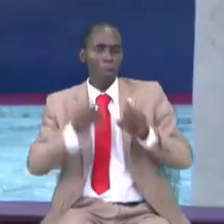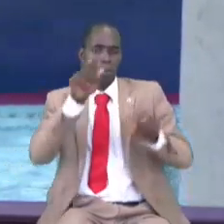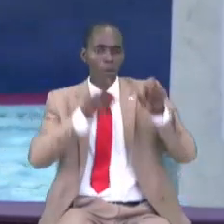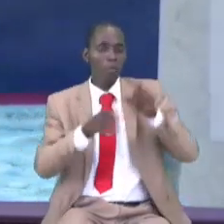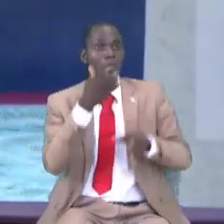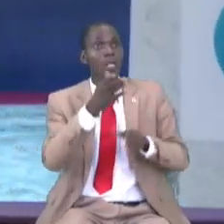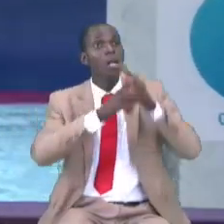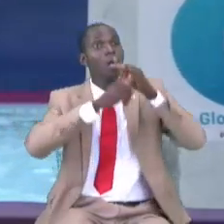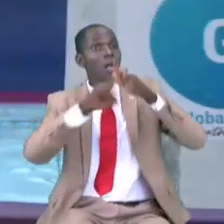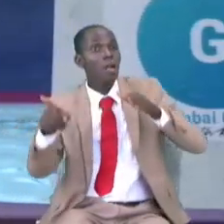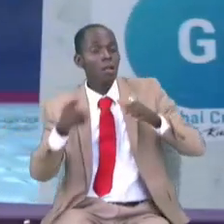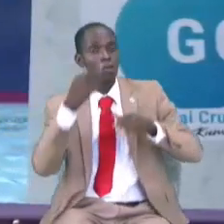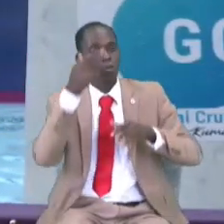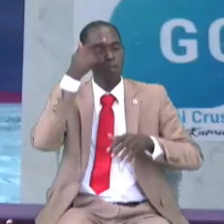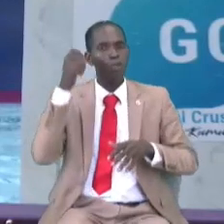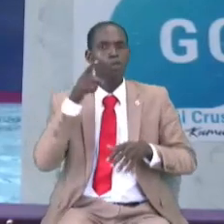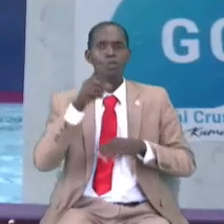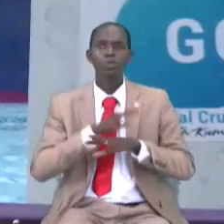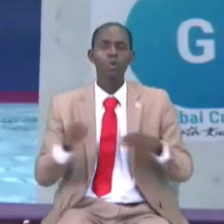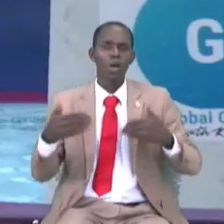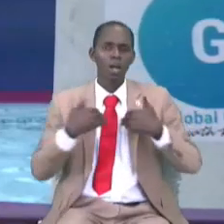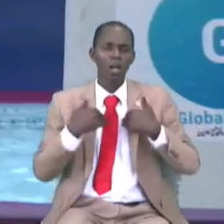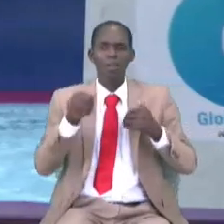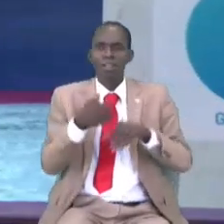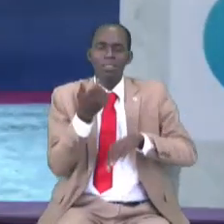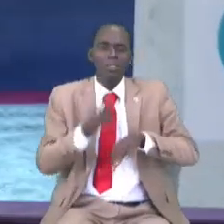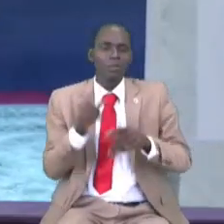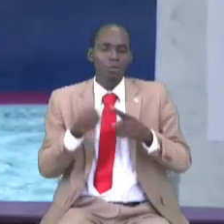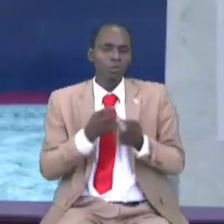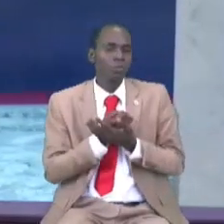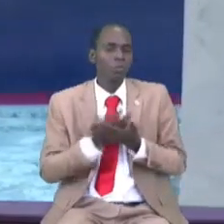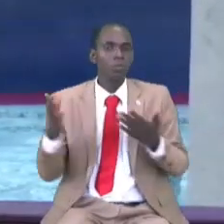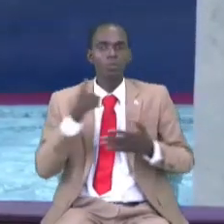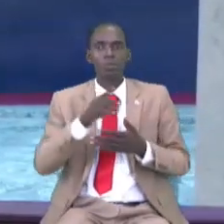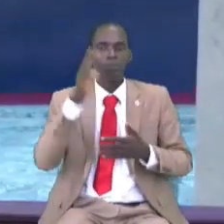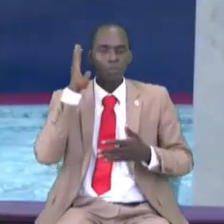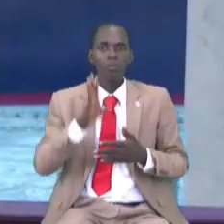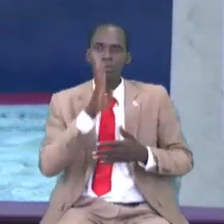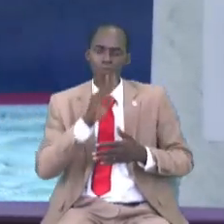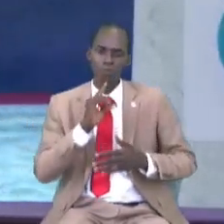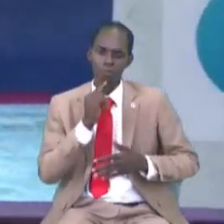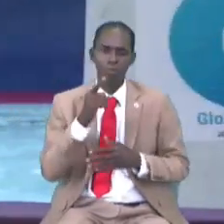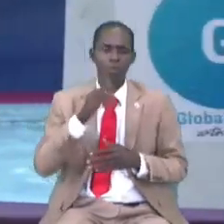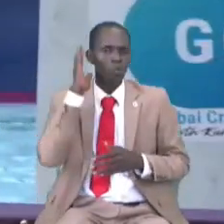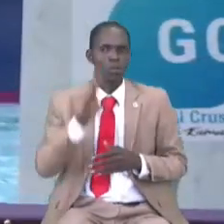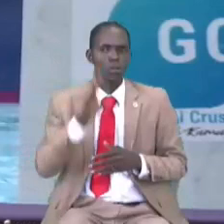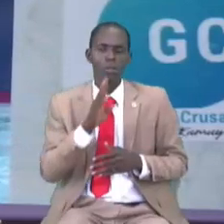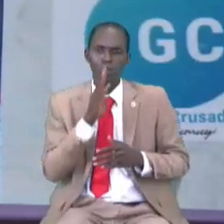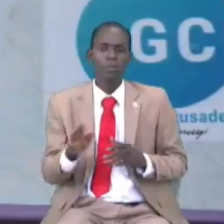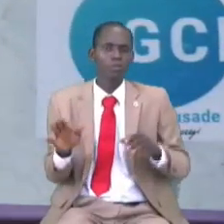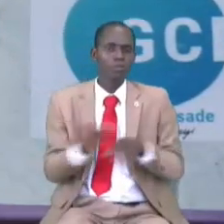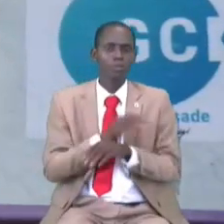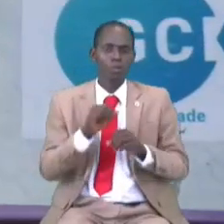waste. You'll be fervent, you'll be passionate, because you want them to be delivered. That's what preachers